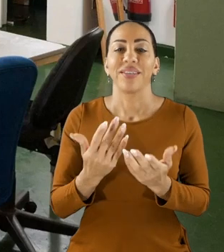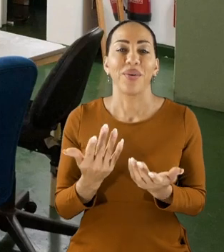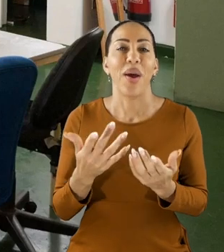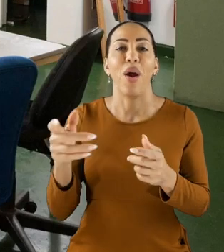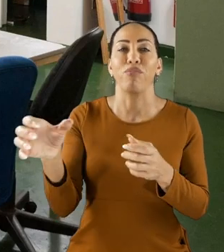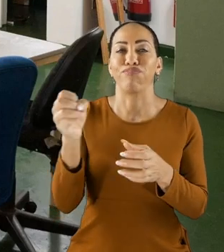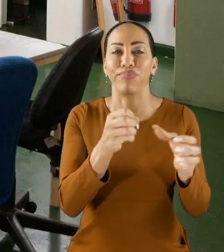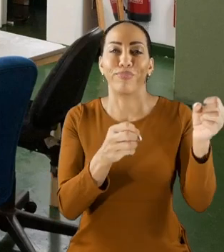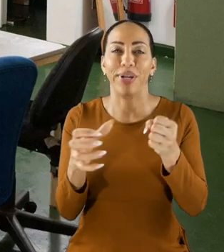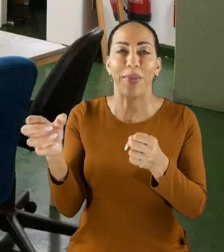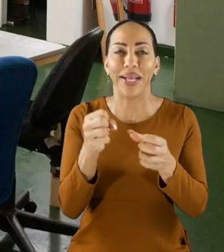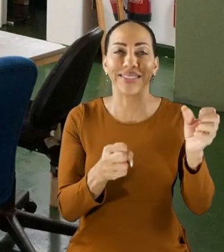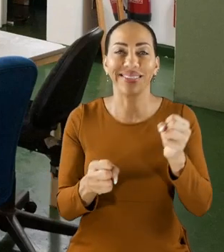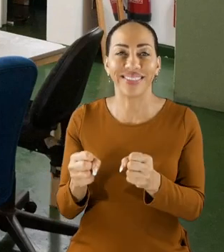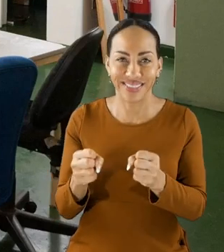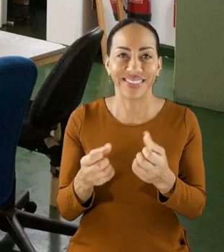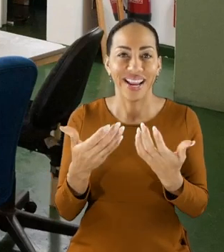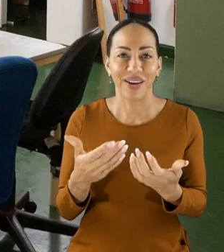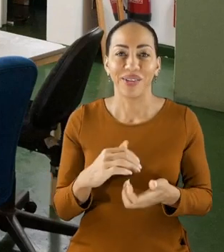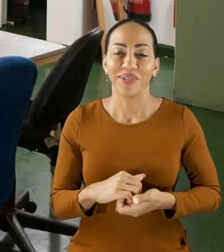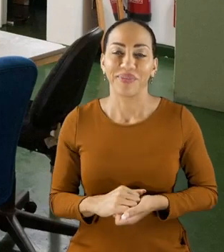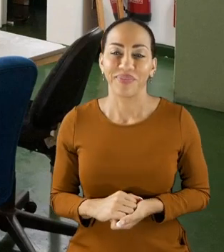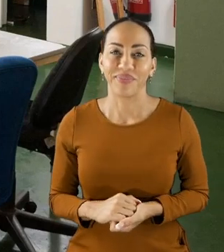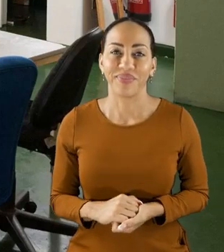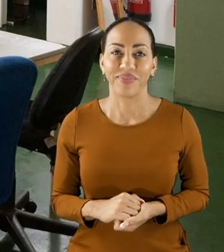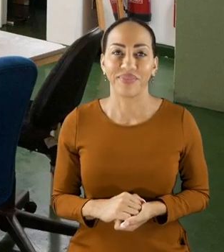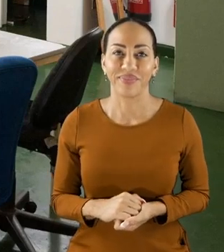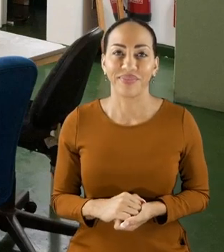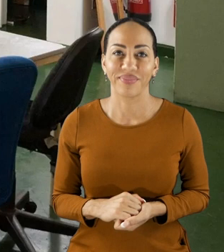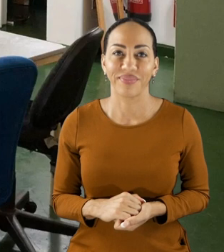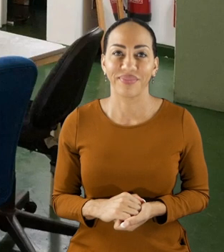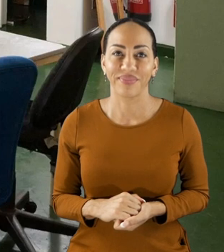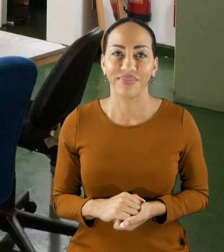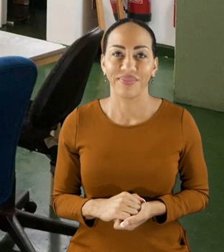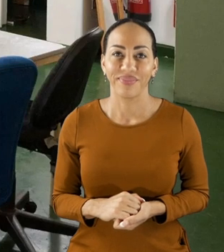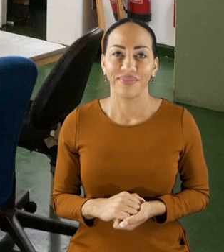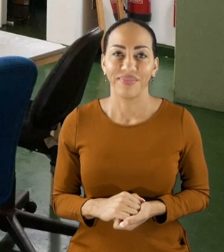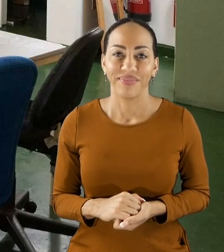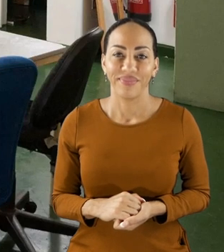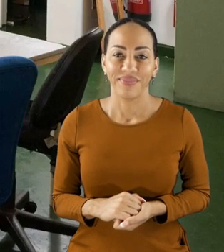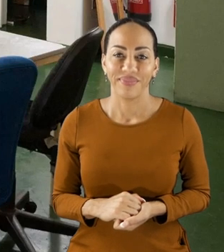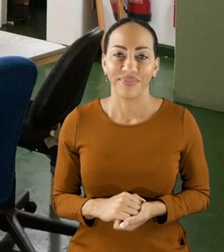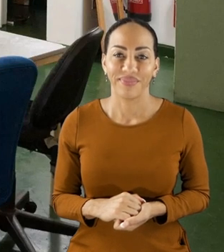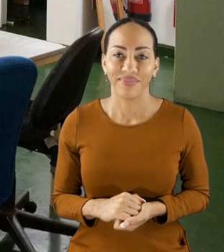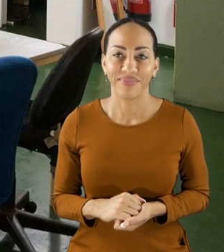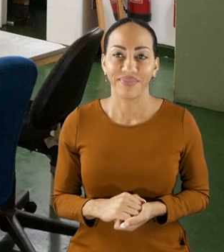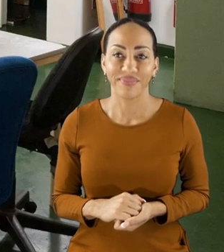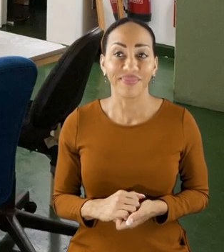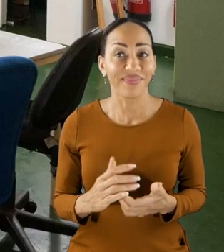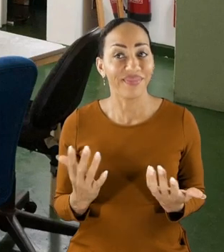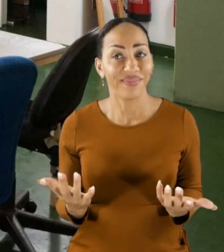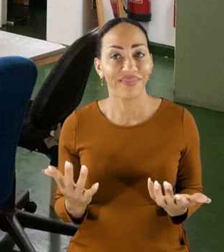on time, but let's now move to bringing everybody on screen. There we